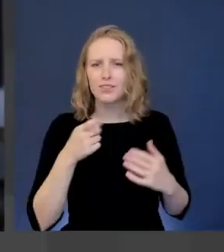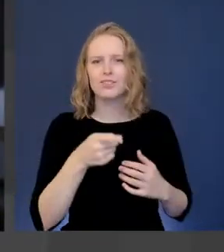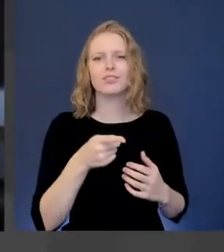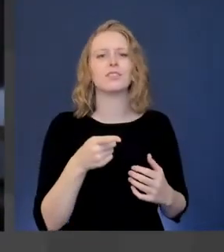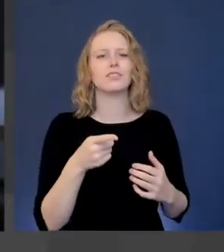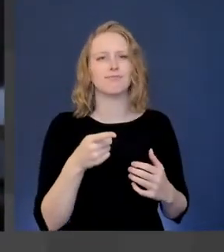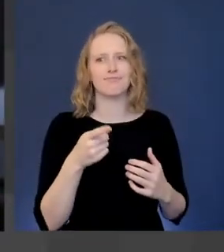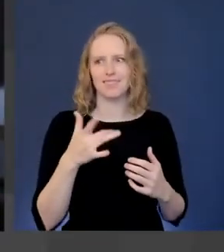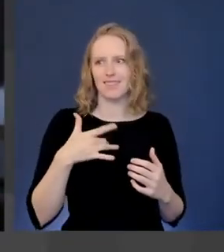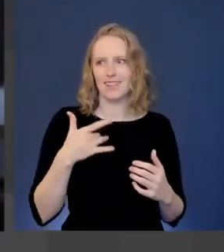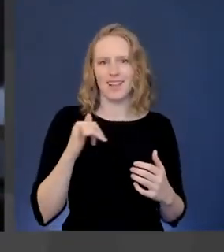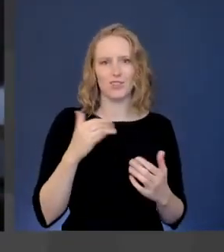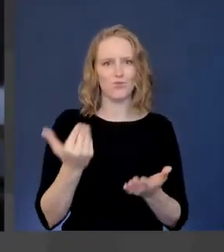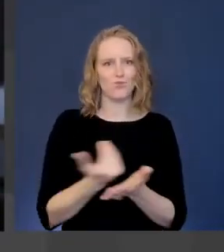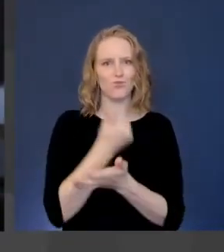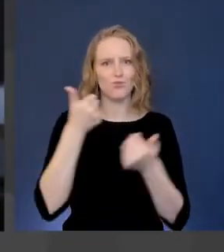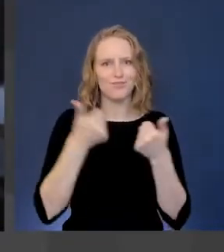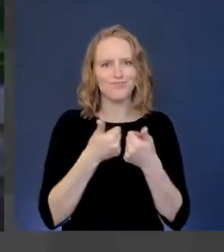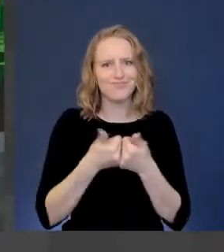game.